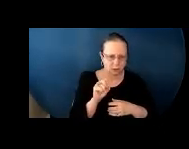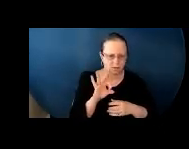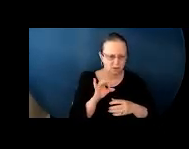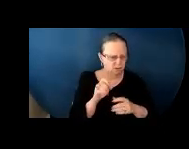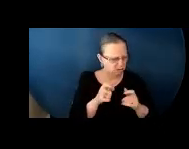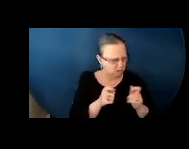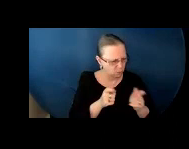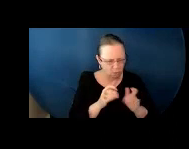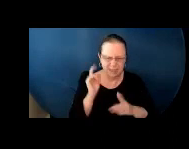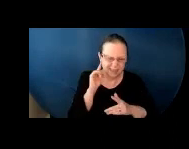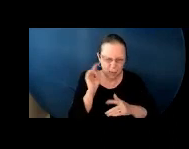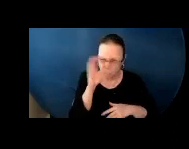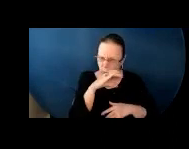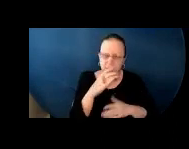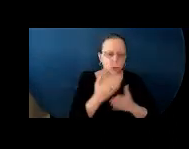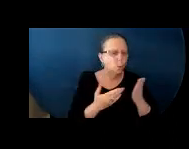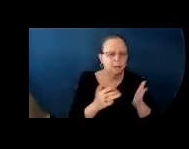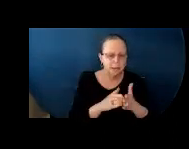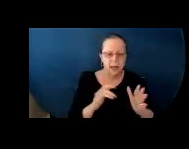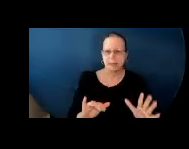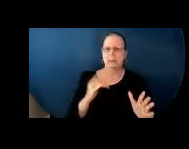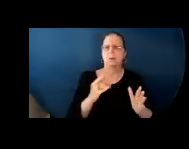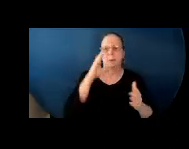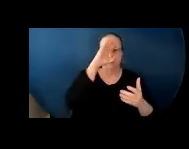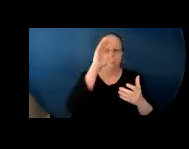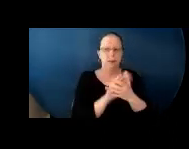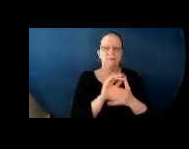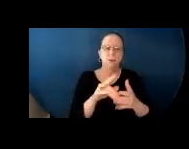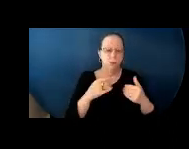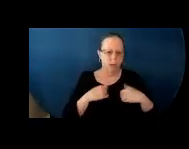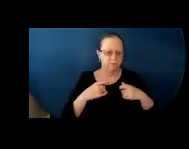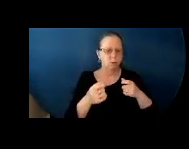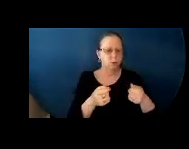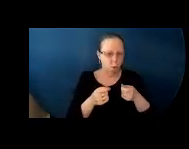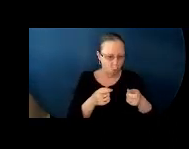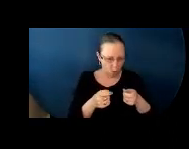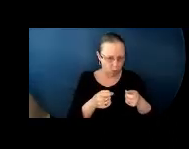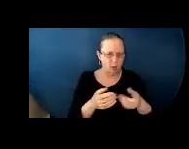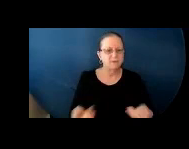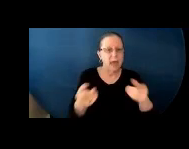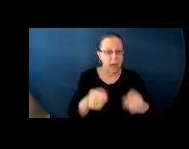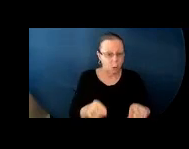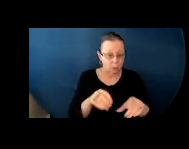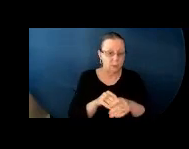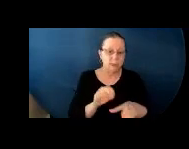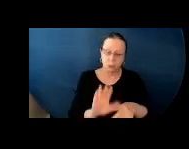that, right? So that's just the belief that you have control over the outcomes in your